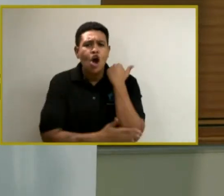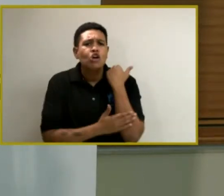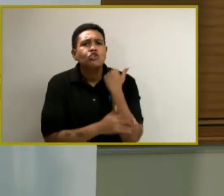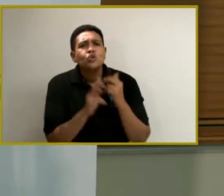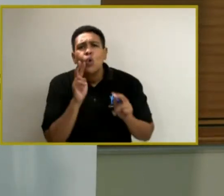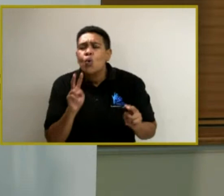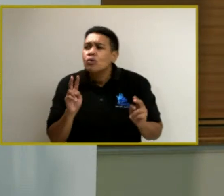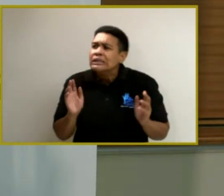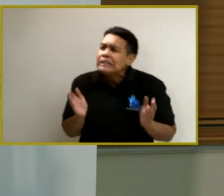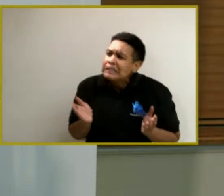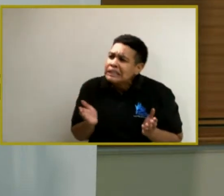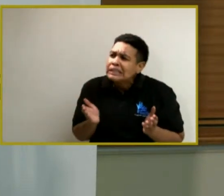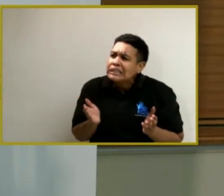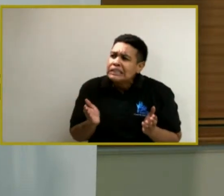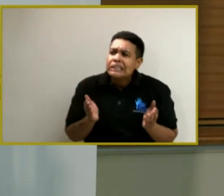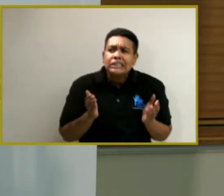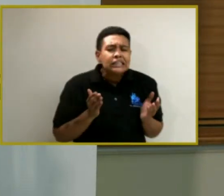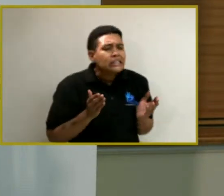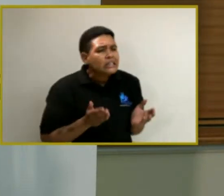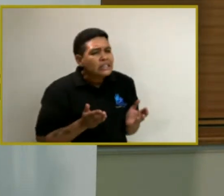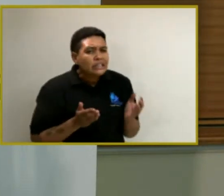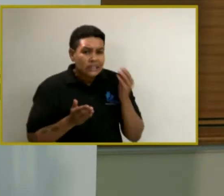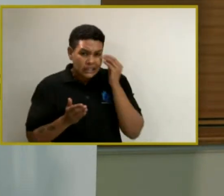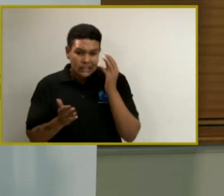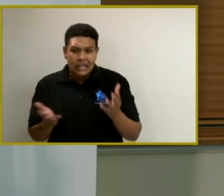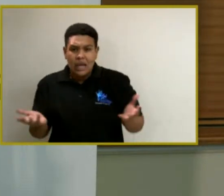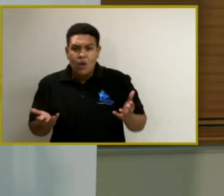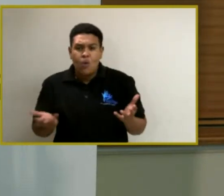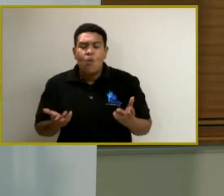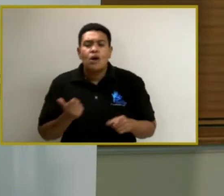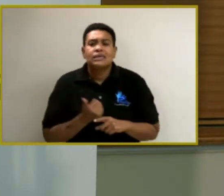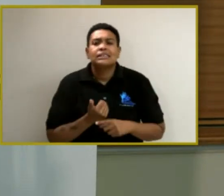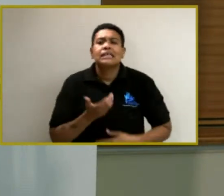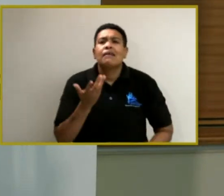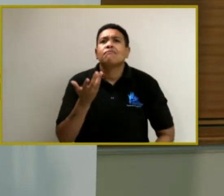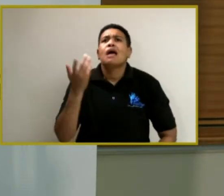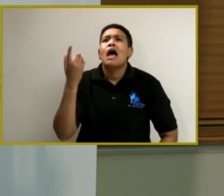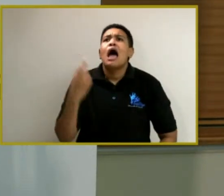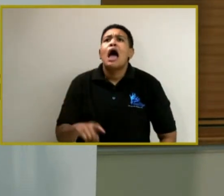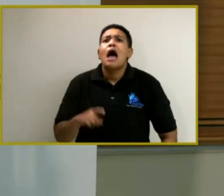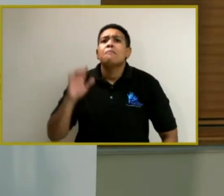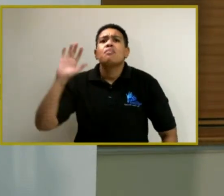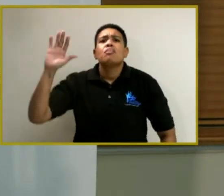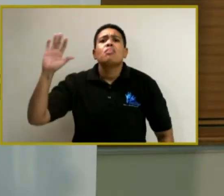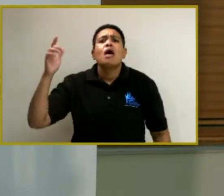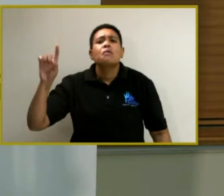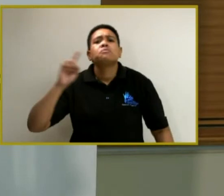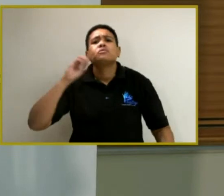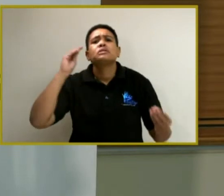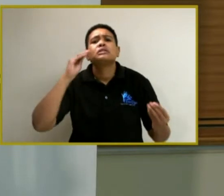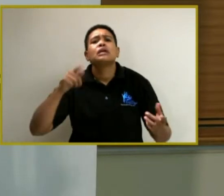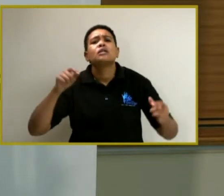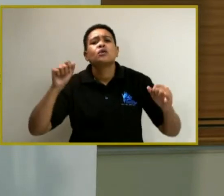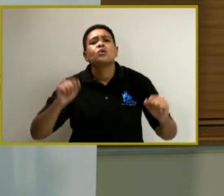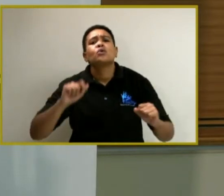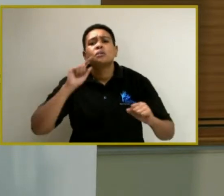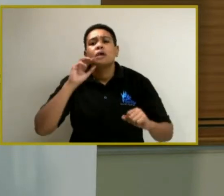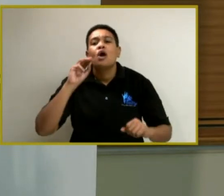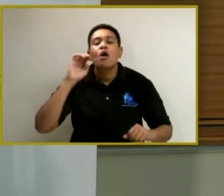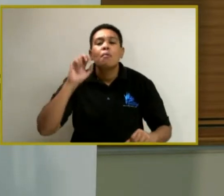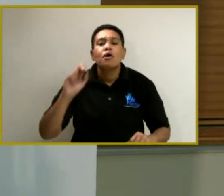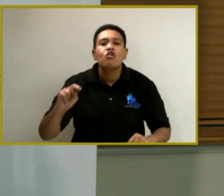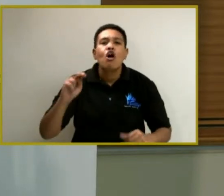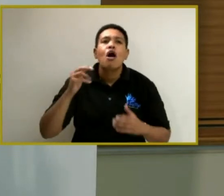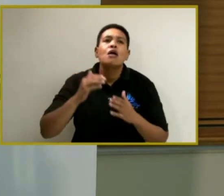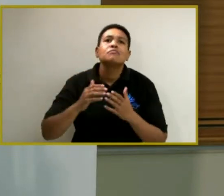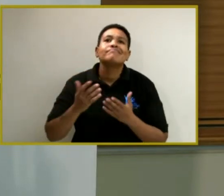look at to say what has been, you know, what has happened there to say that this could be the Omicron